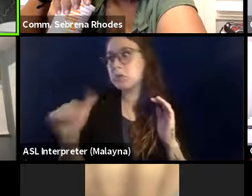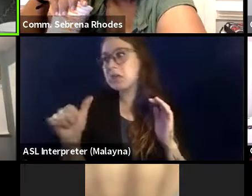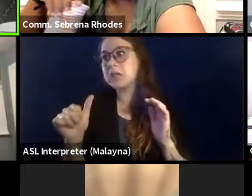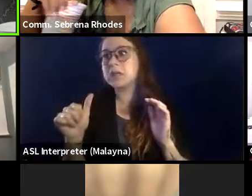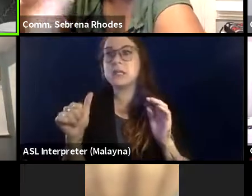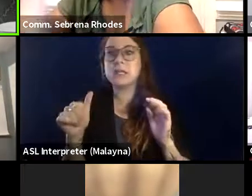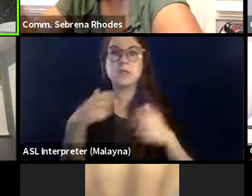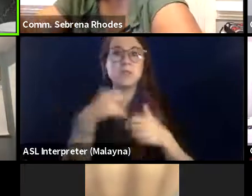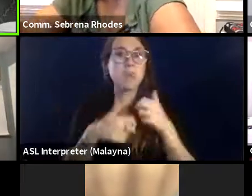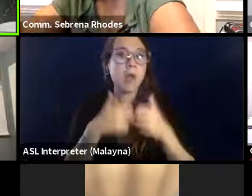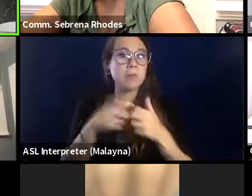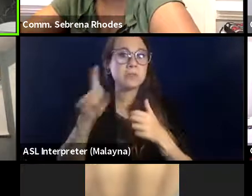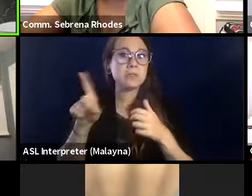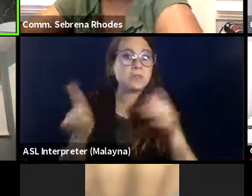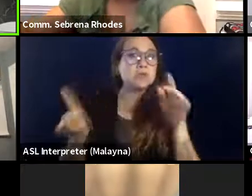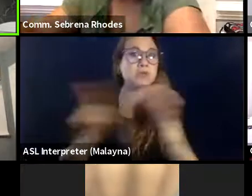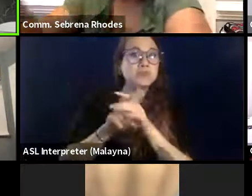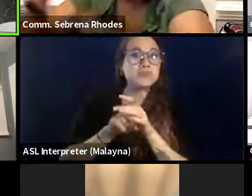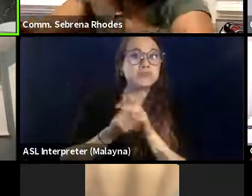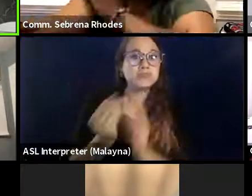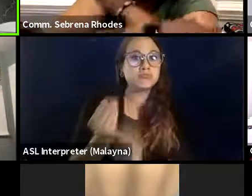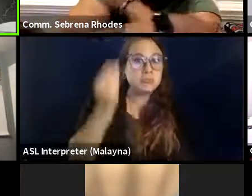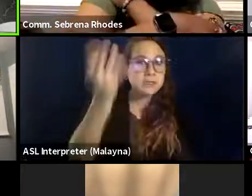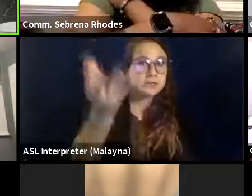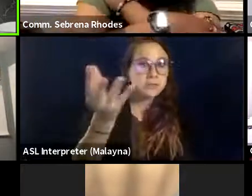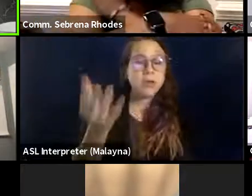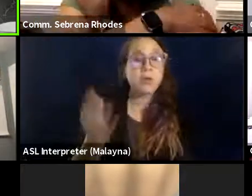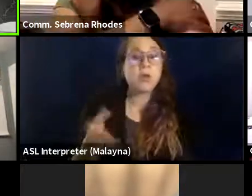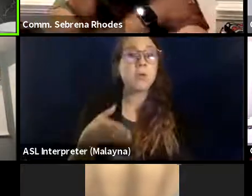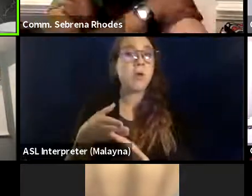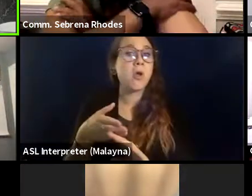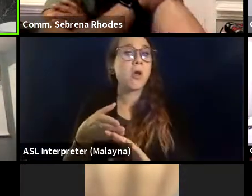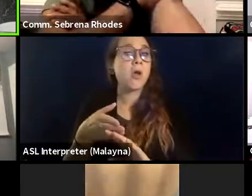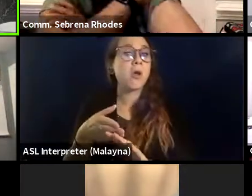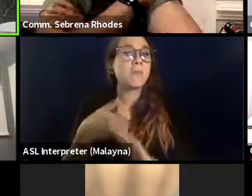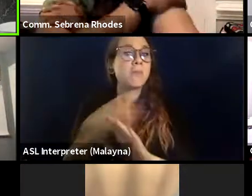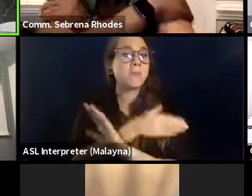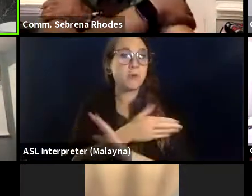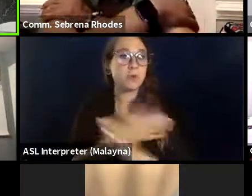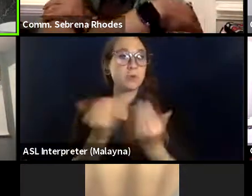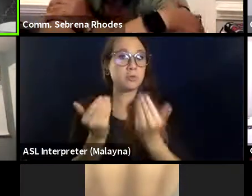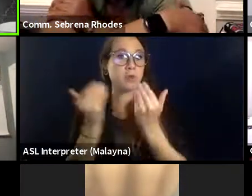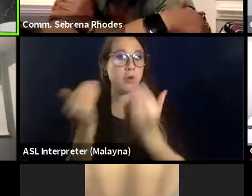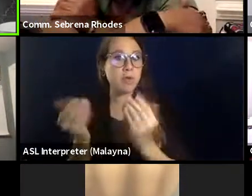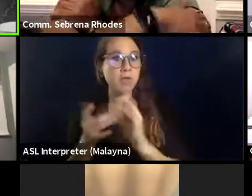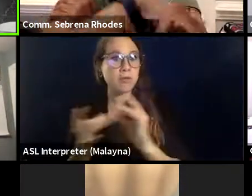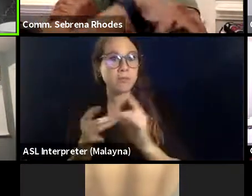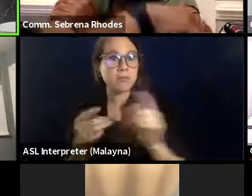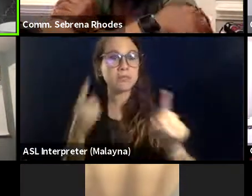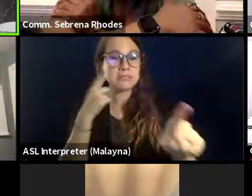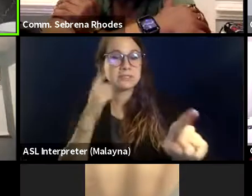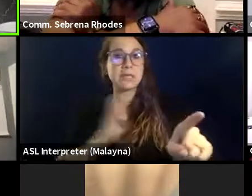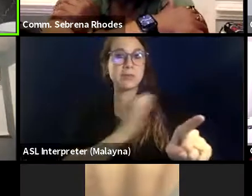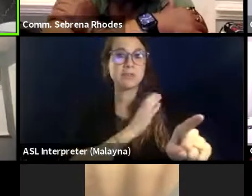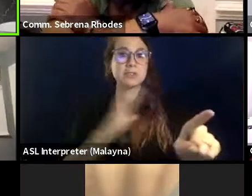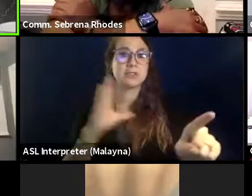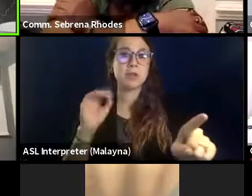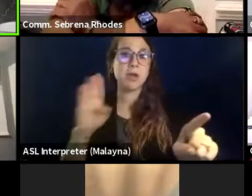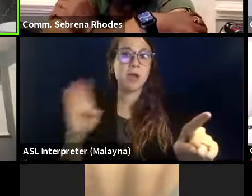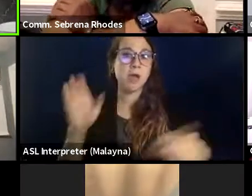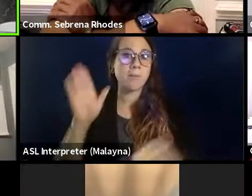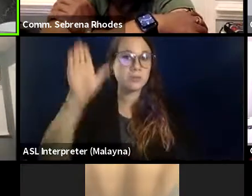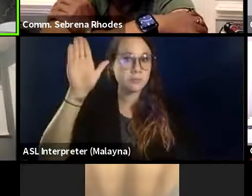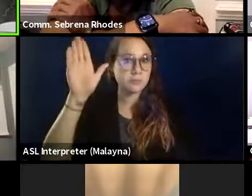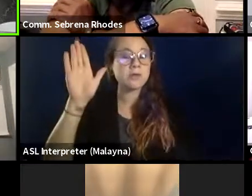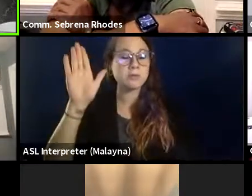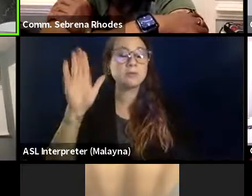make us aware of. Before we move those items, and while you have a chance to think, I do see Commissioner Cobb has his hand raised. Just a